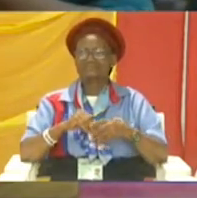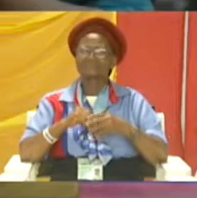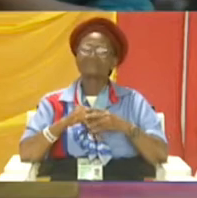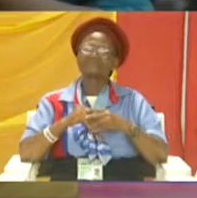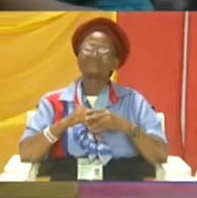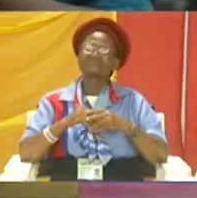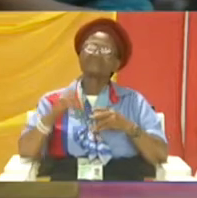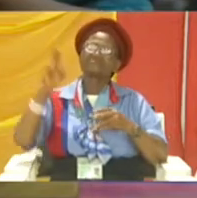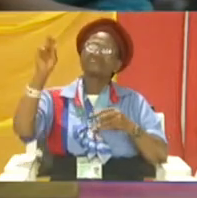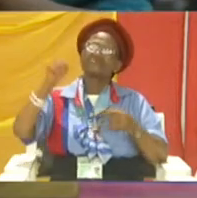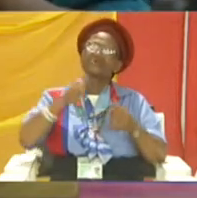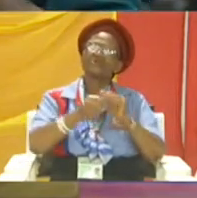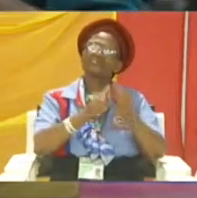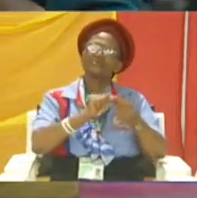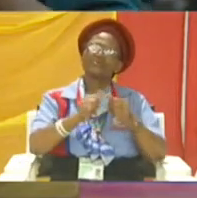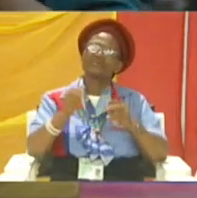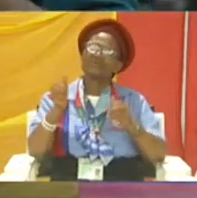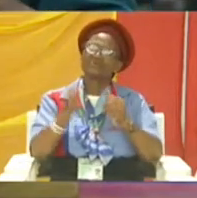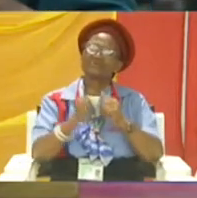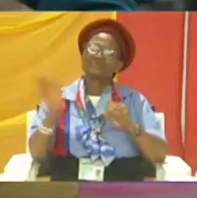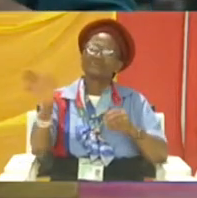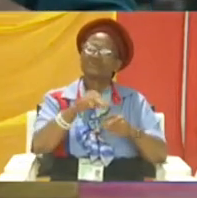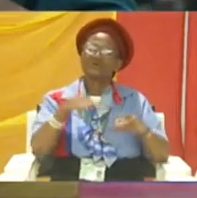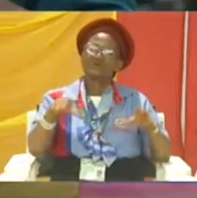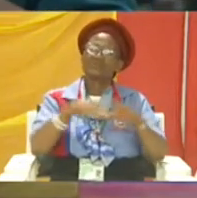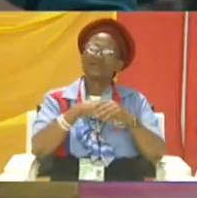No problem with your marriage.